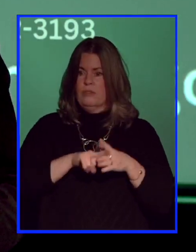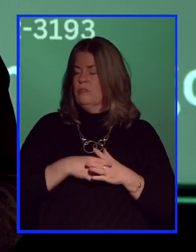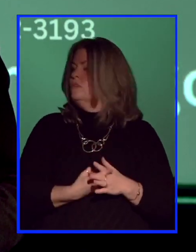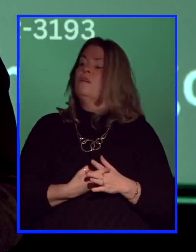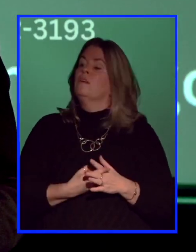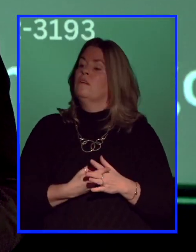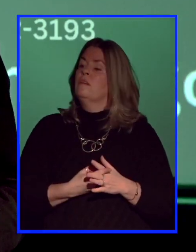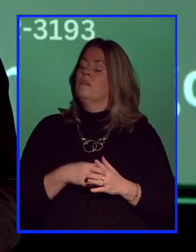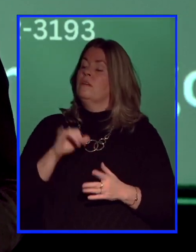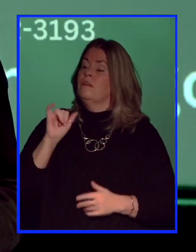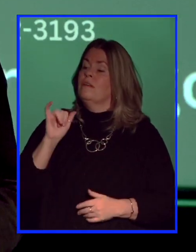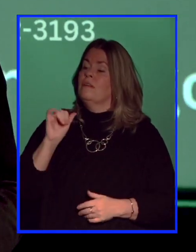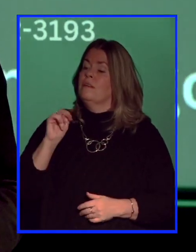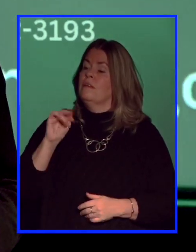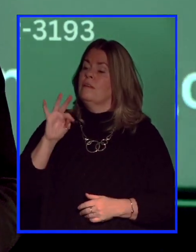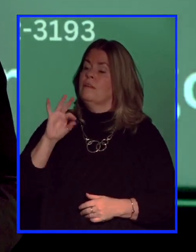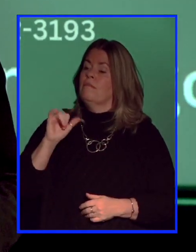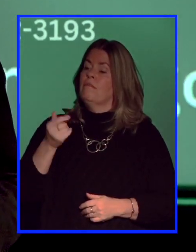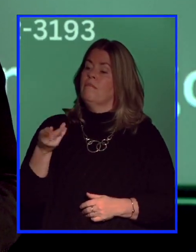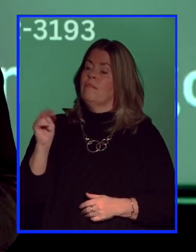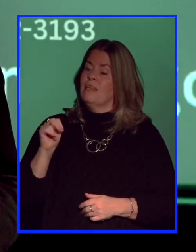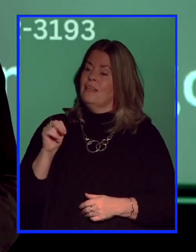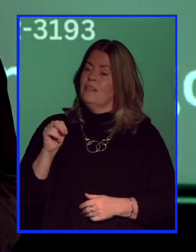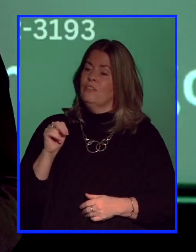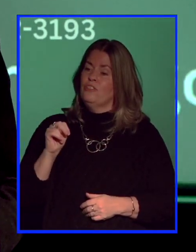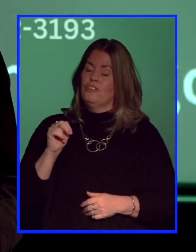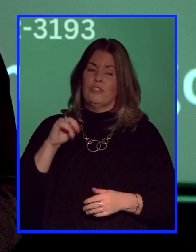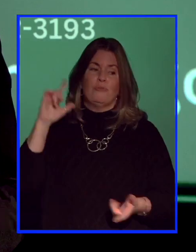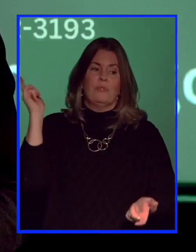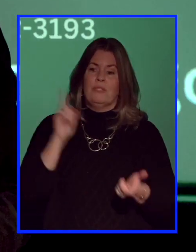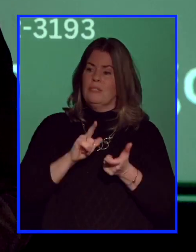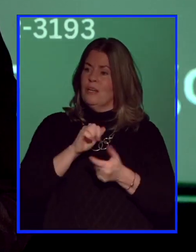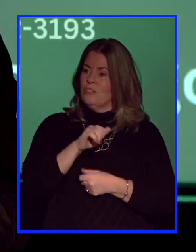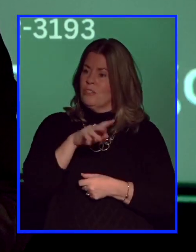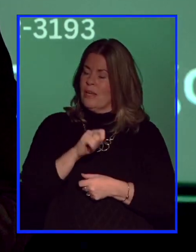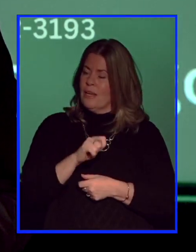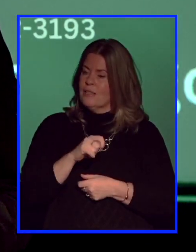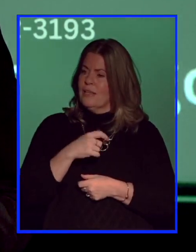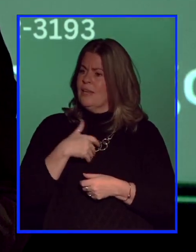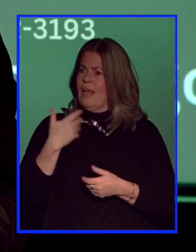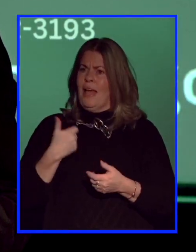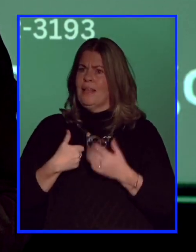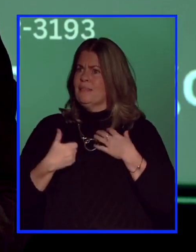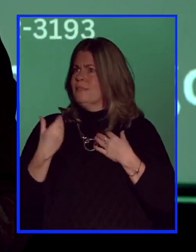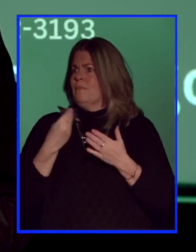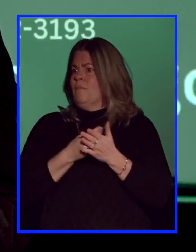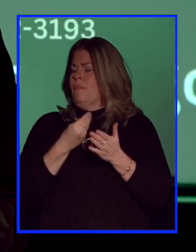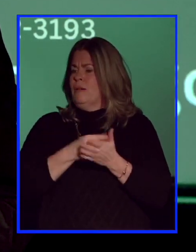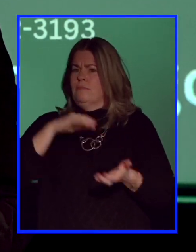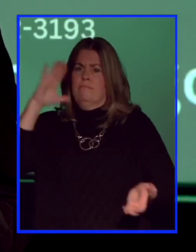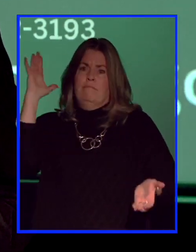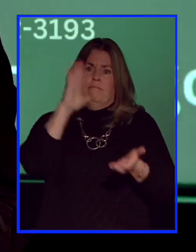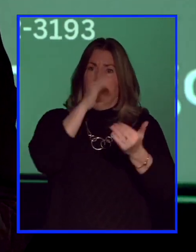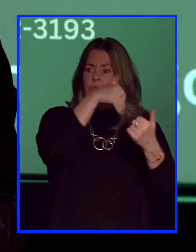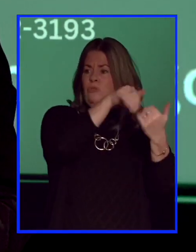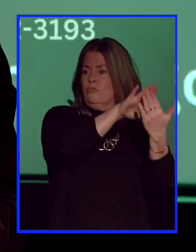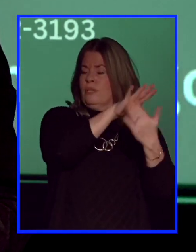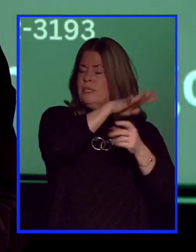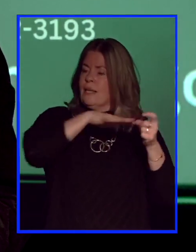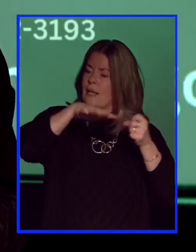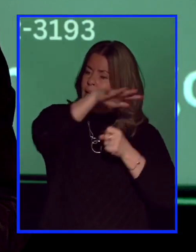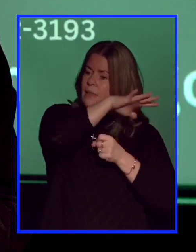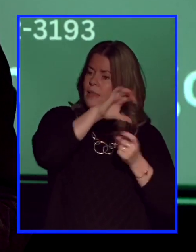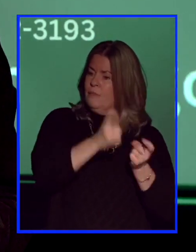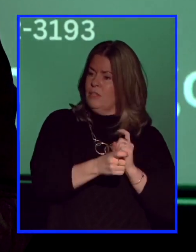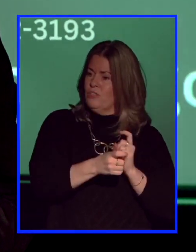Reduction Act had about $500 billion that is going to help us address climate change and presumably, according to the best calculations,